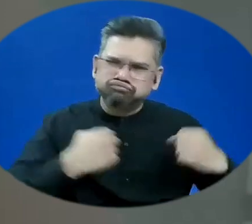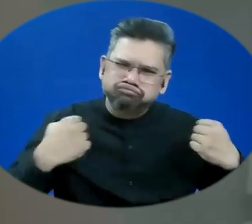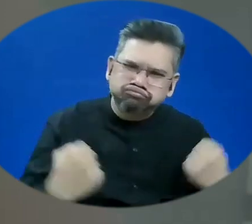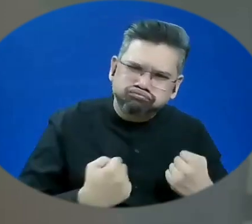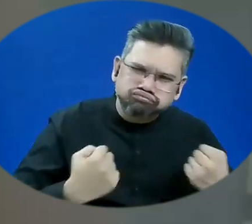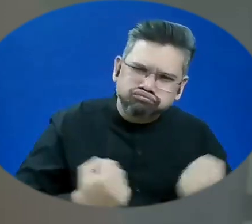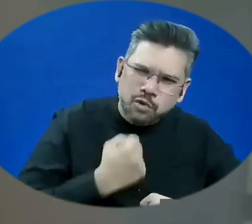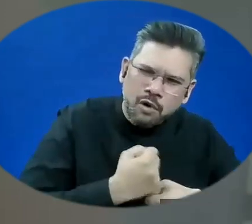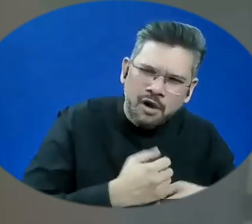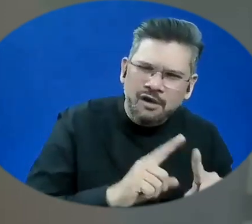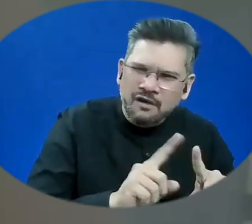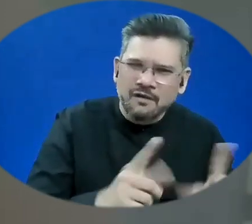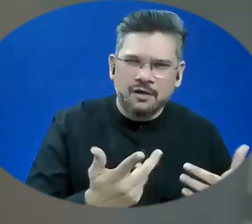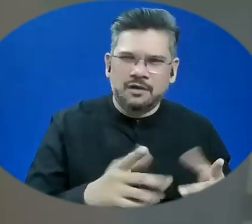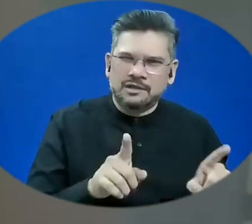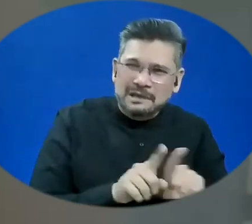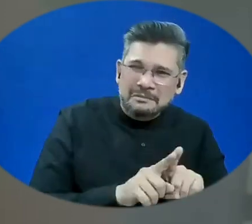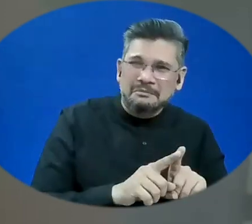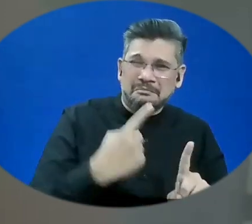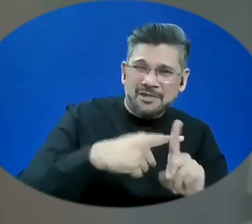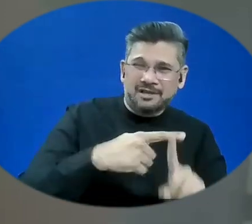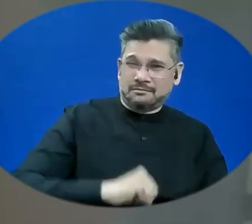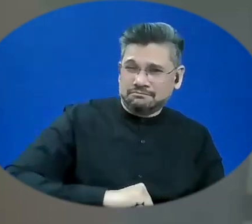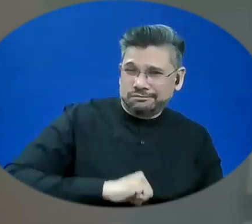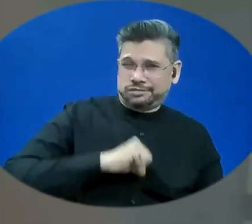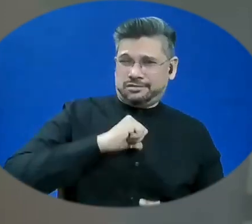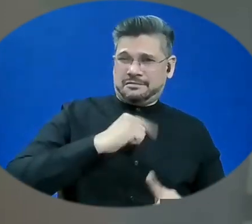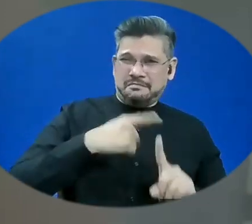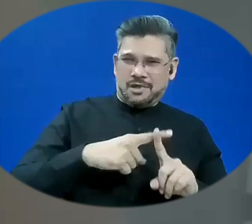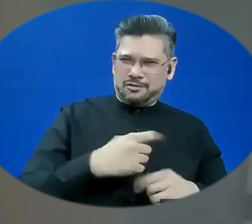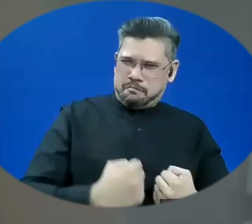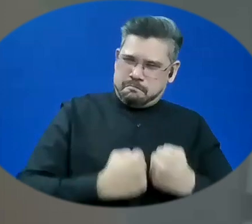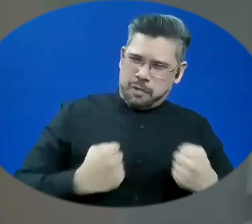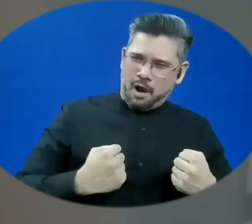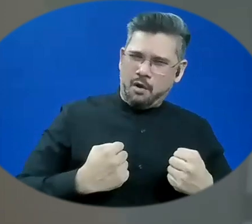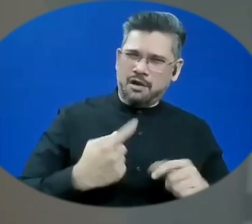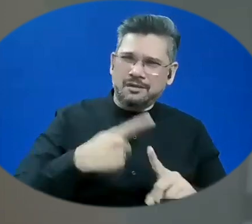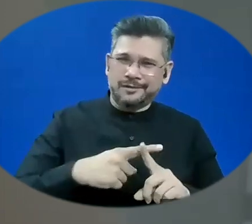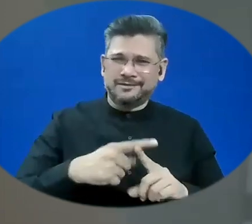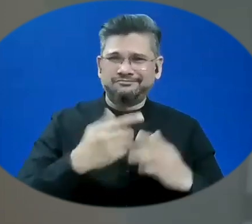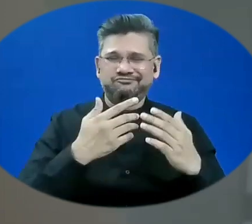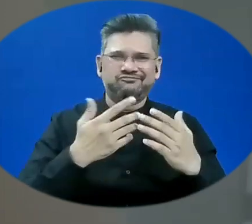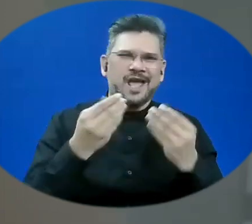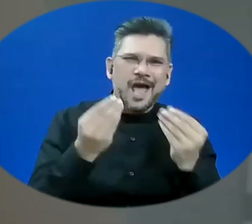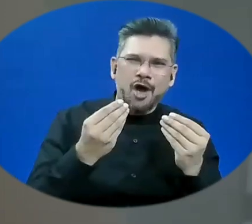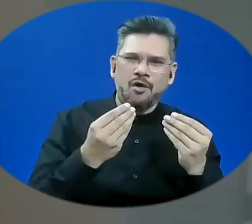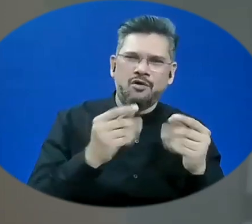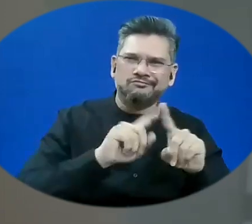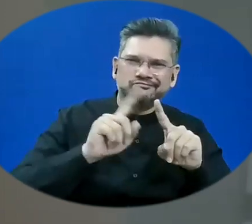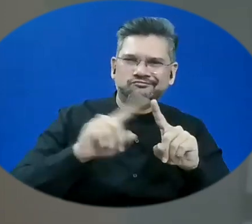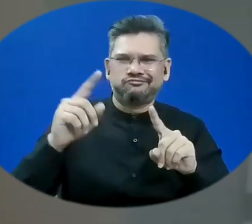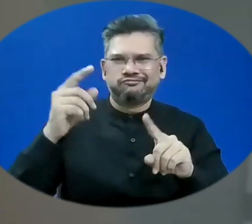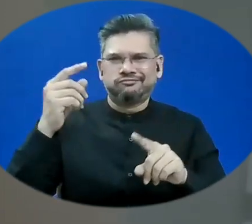the dignity and the power and the education and the ideas that that sparkled actually during